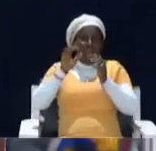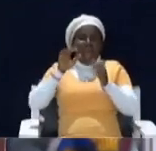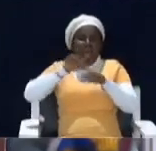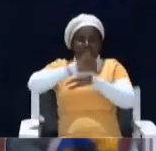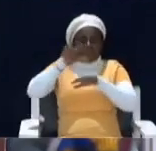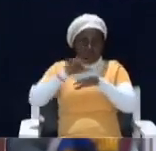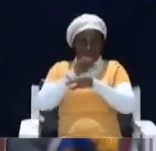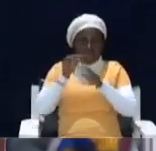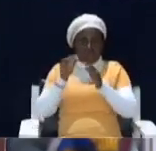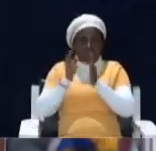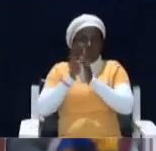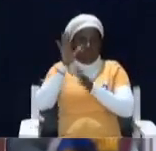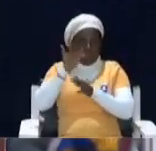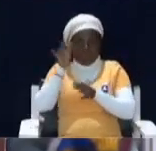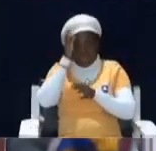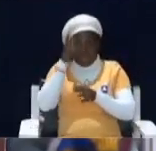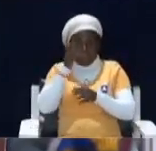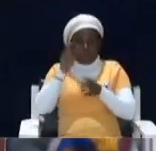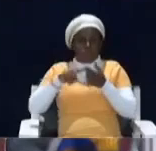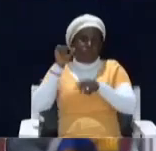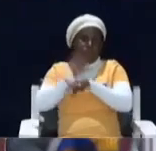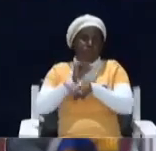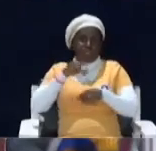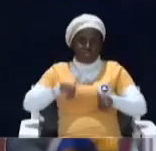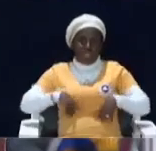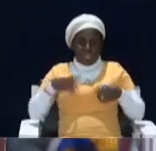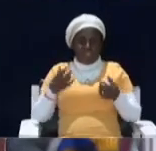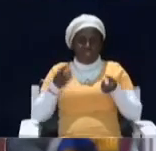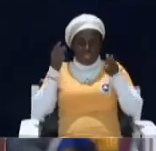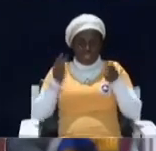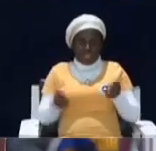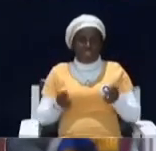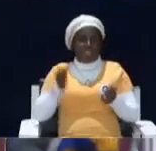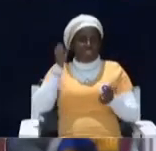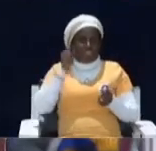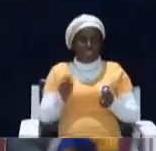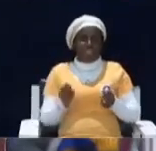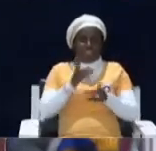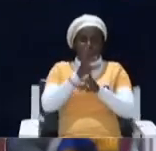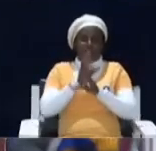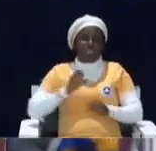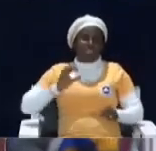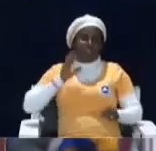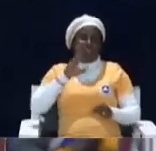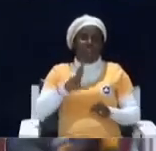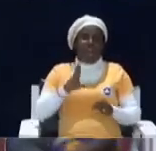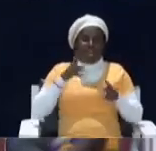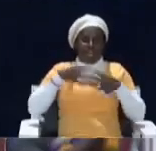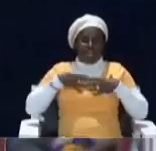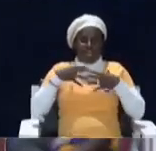work in her life. Instantly, she received her healing.